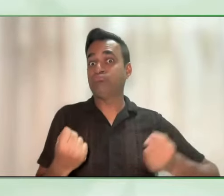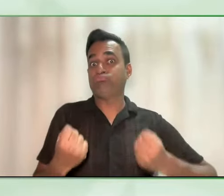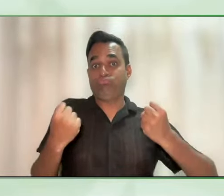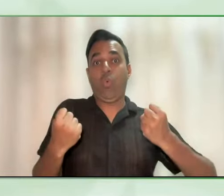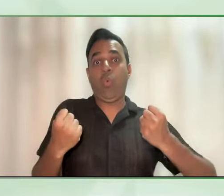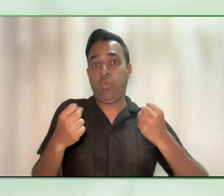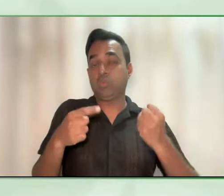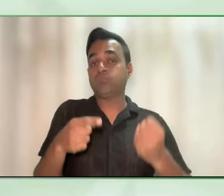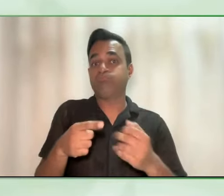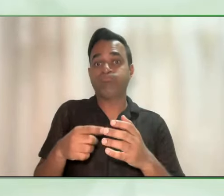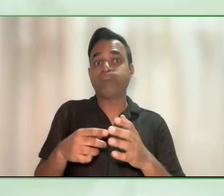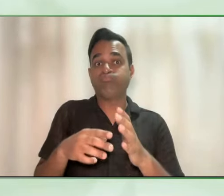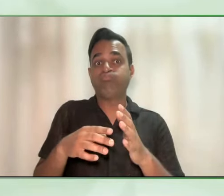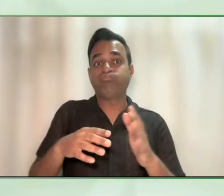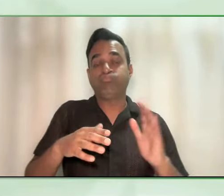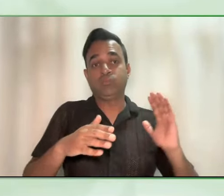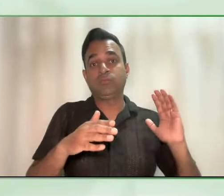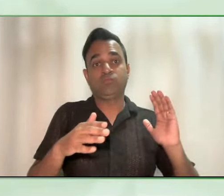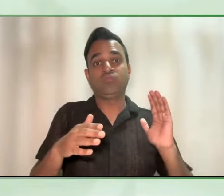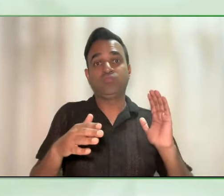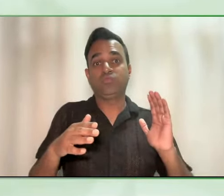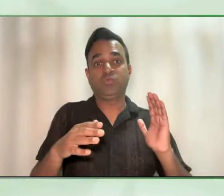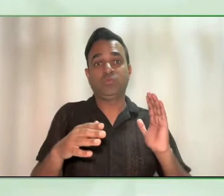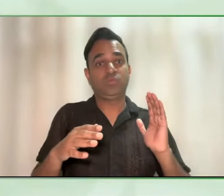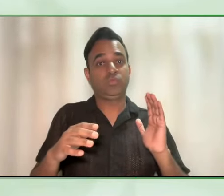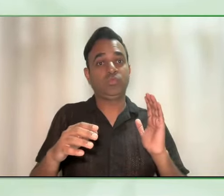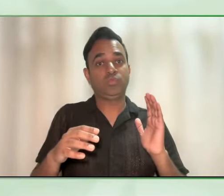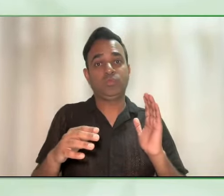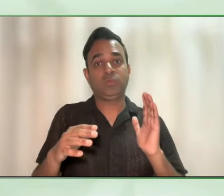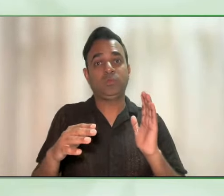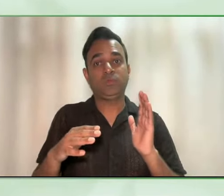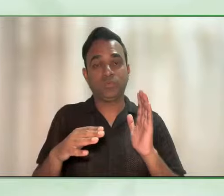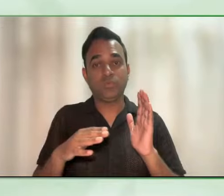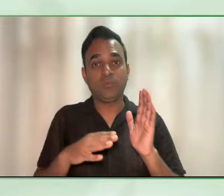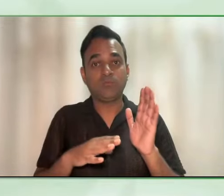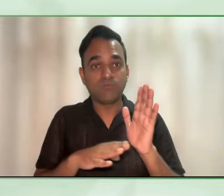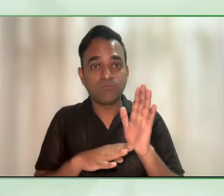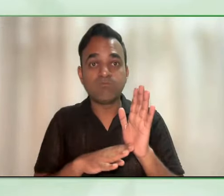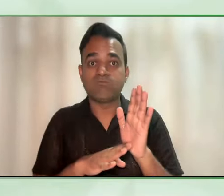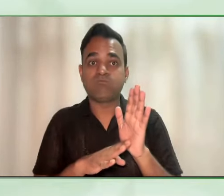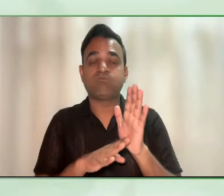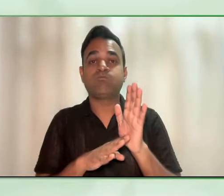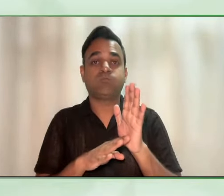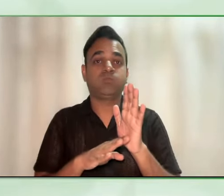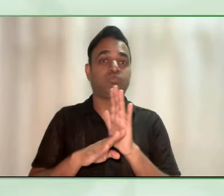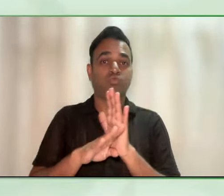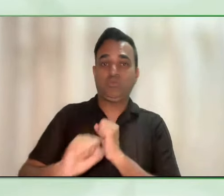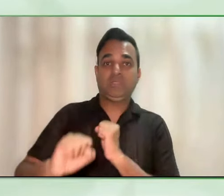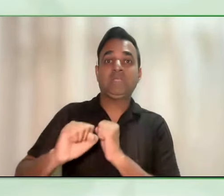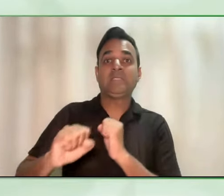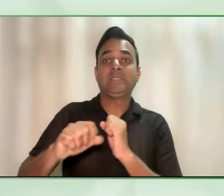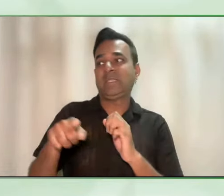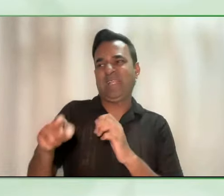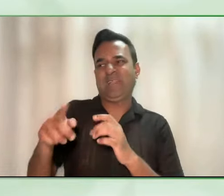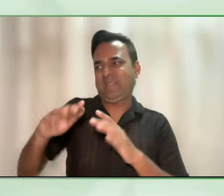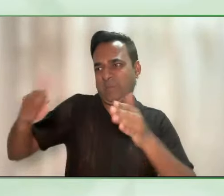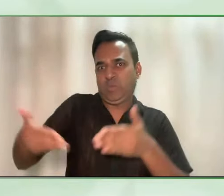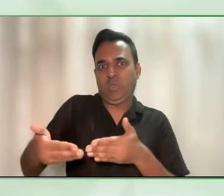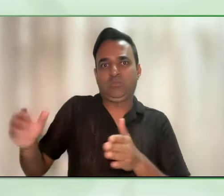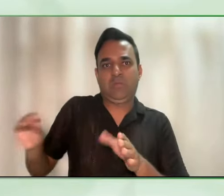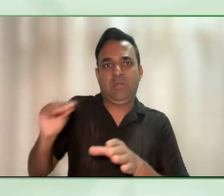reasonable accommodation and assistive technologies is generally not perceived by non-professionals, and the general knowledge of